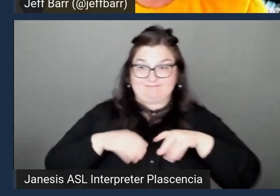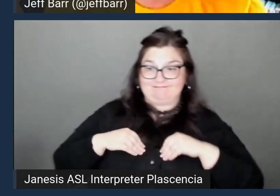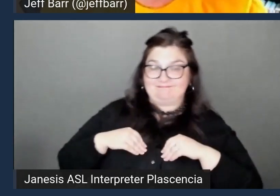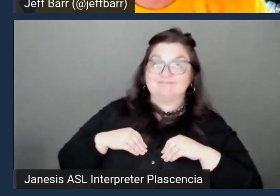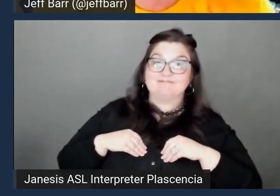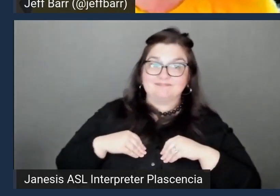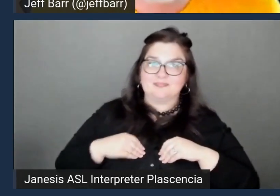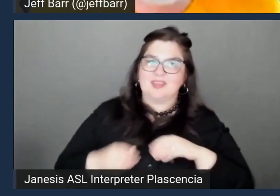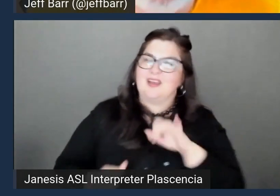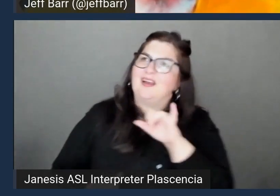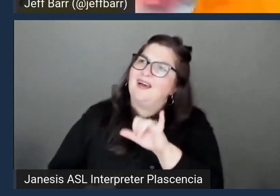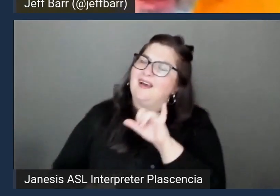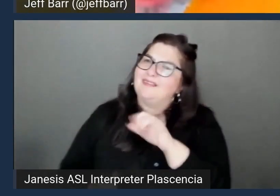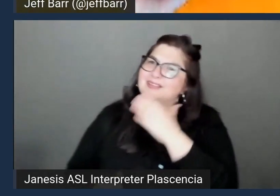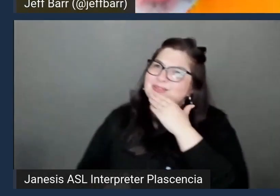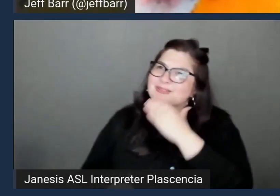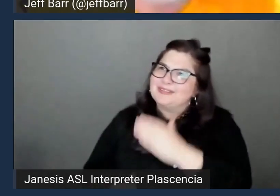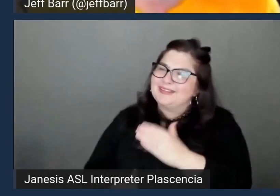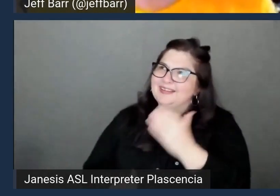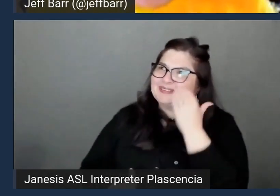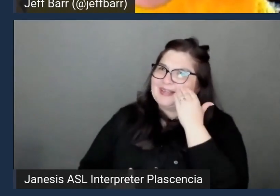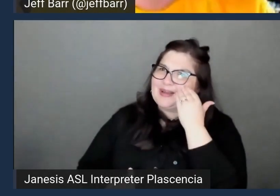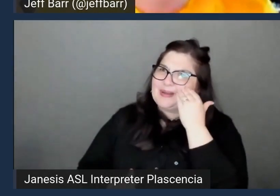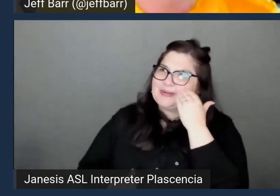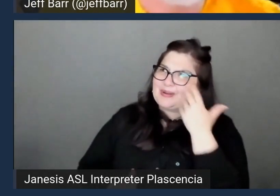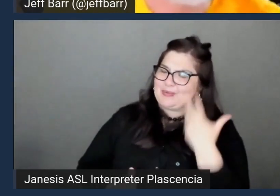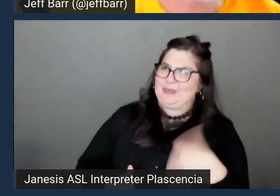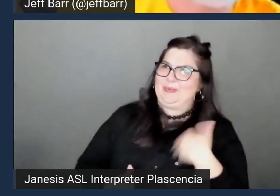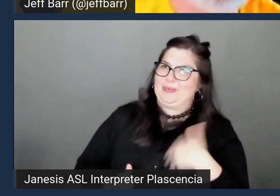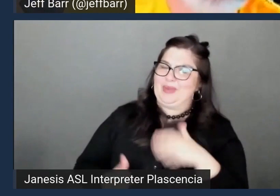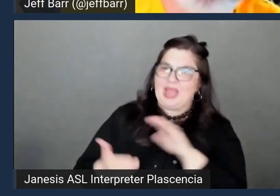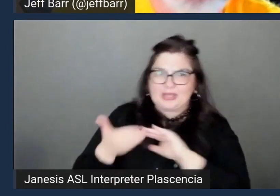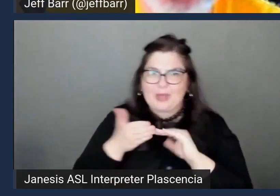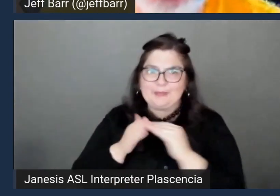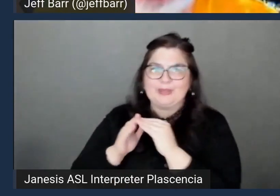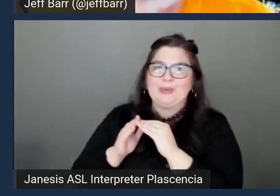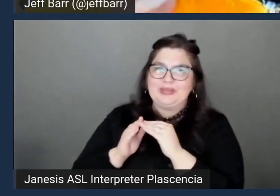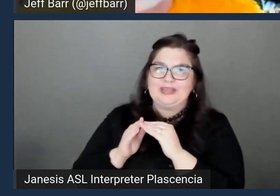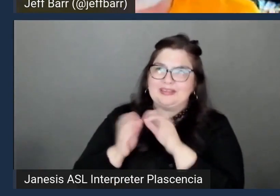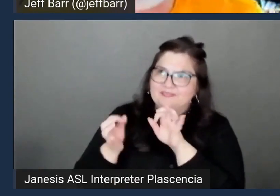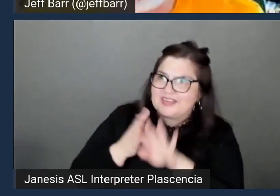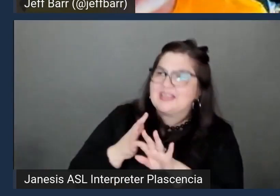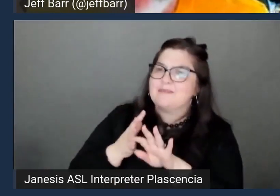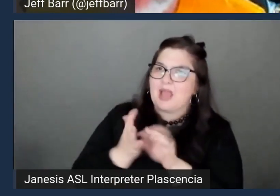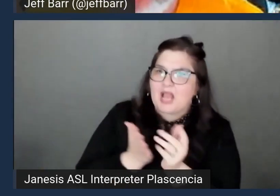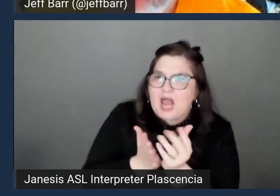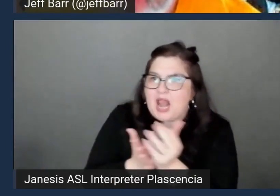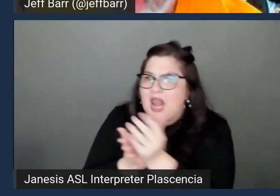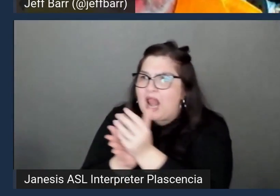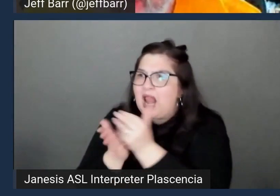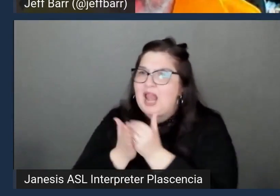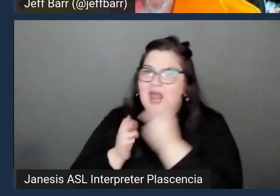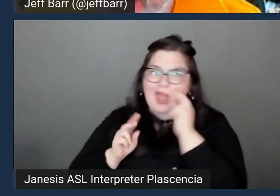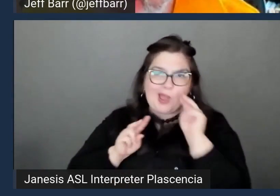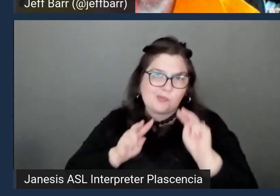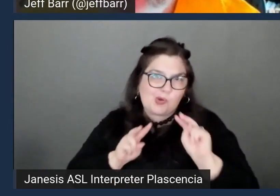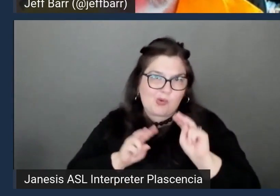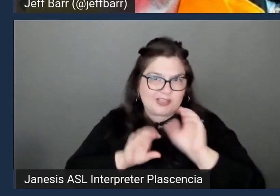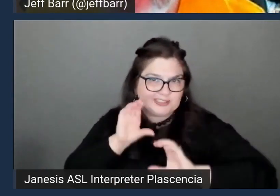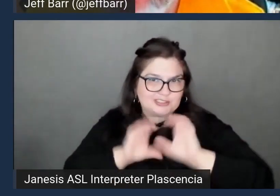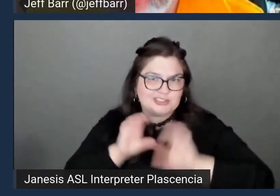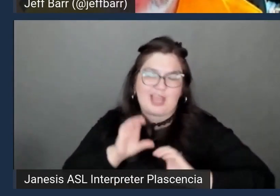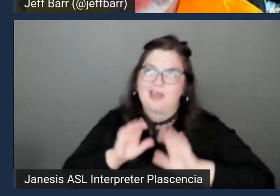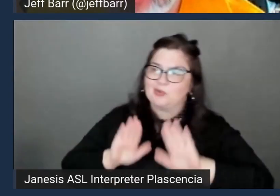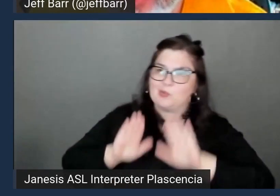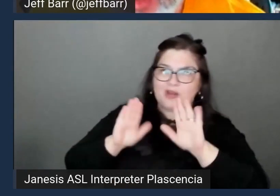That's great to hear that you're taking so much community input, and watching the chat and all the great questions and feedback